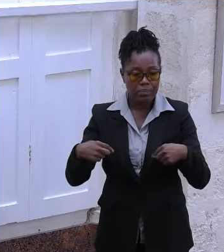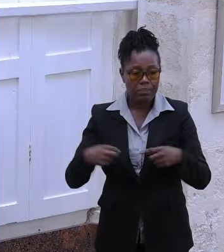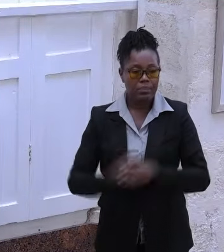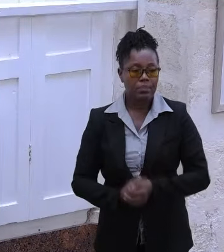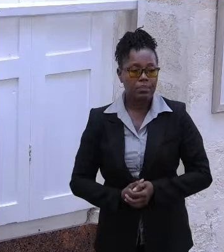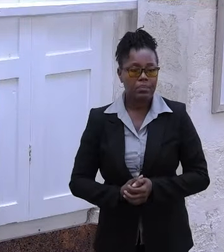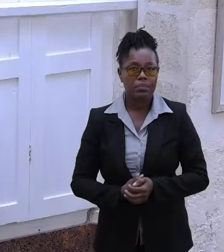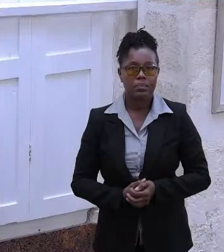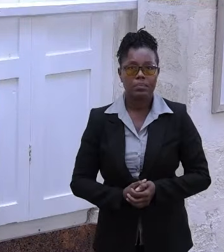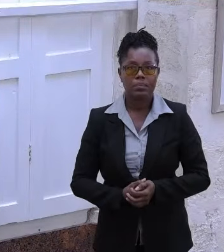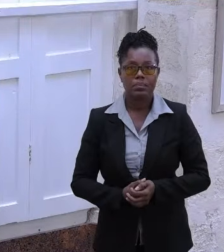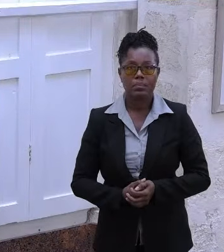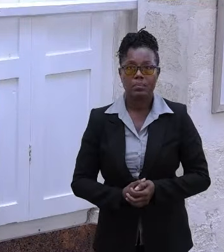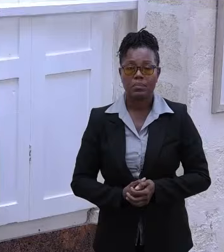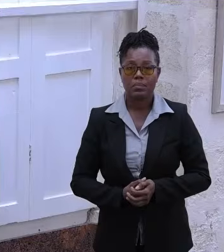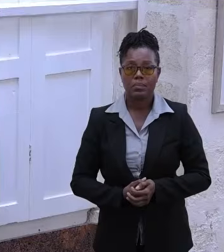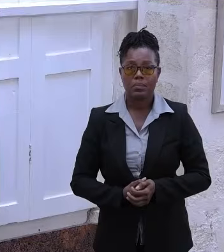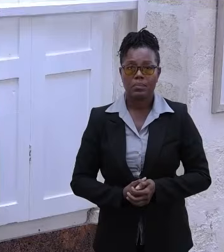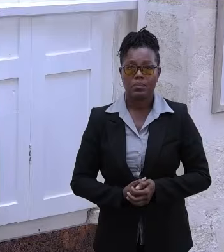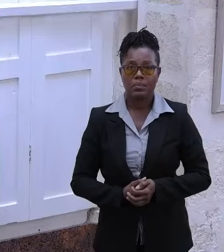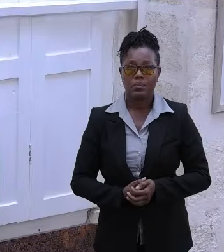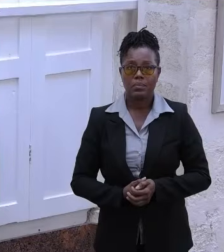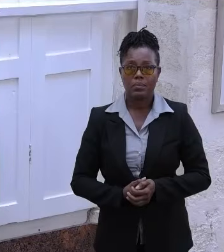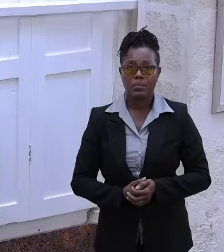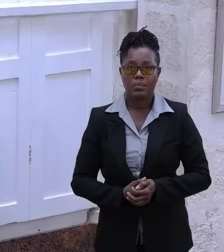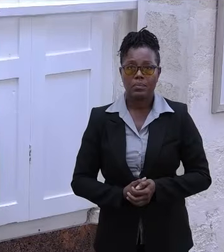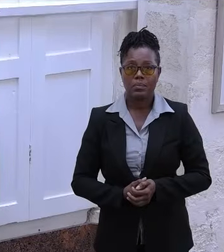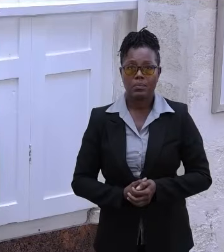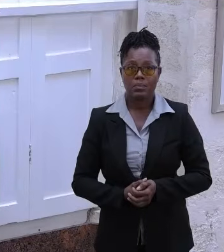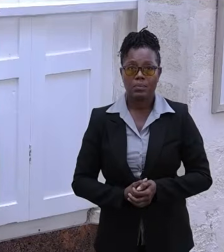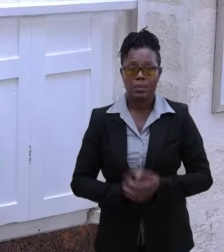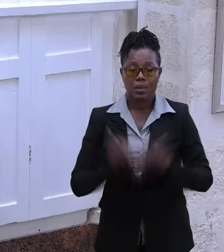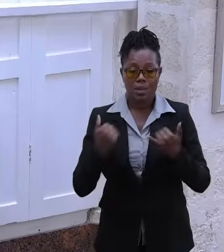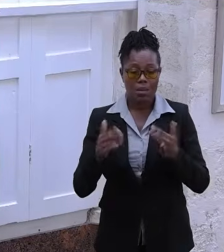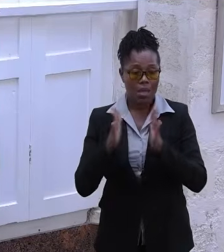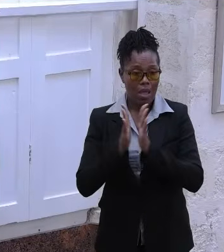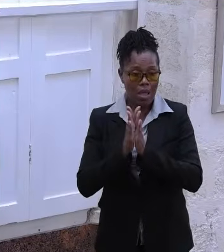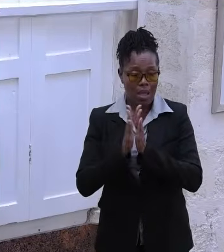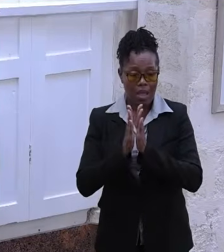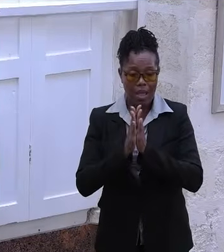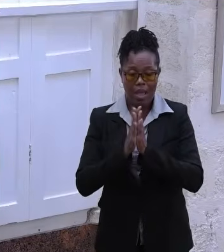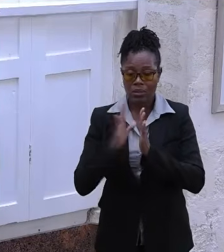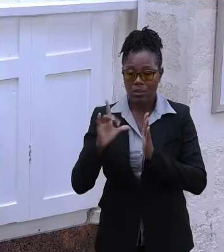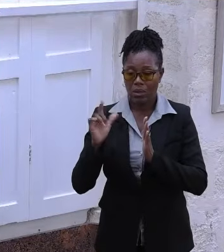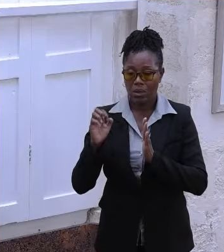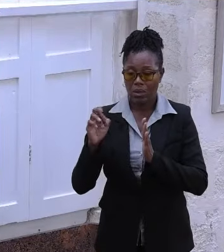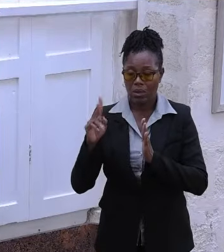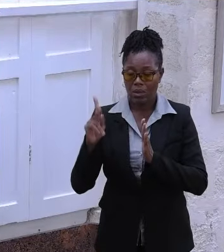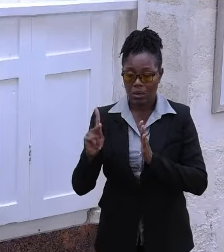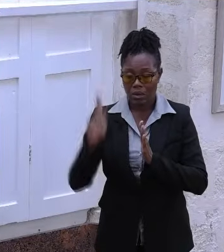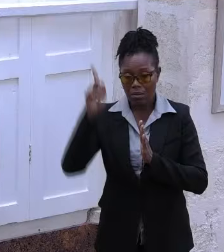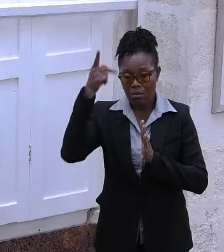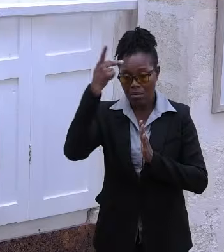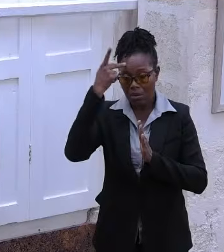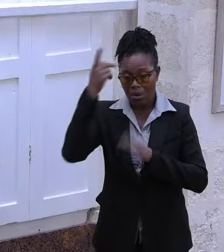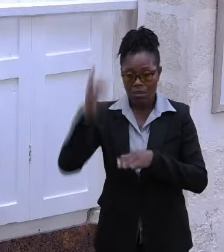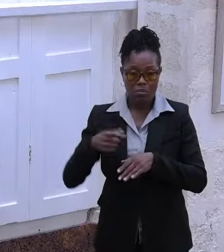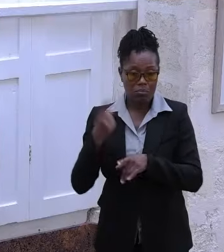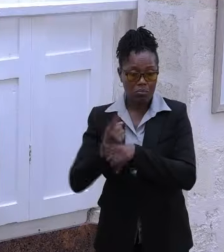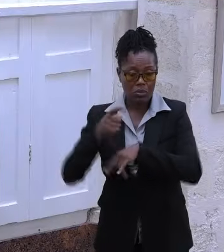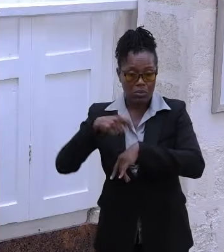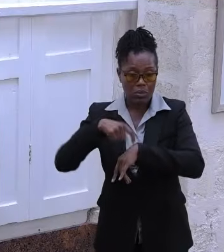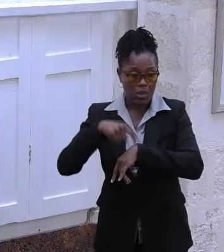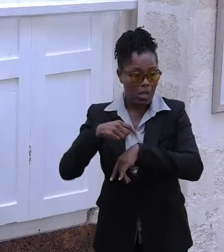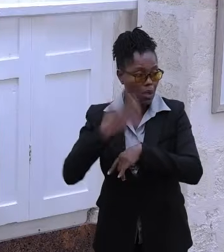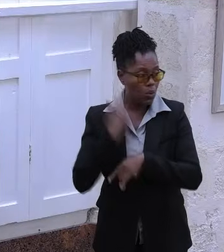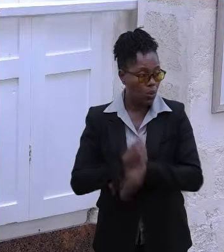open the floor through the Clerk of Parliament for a time, especially we know, Senior Minister, you're on the road a lot, and that's